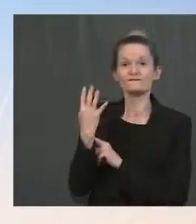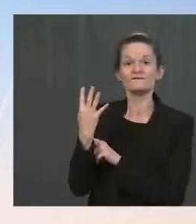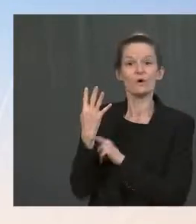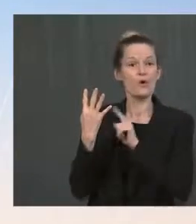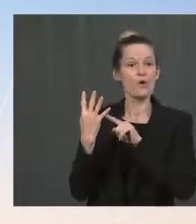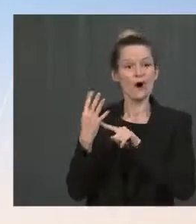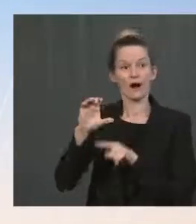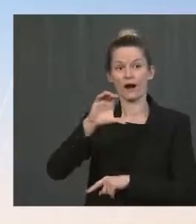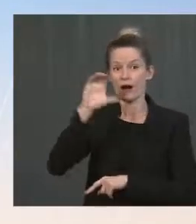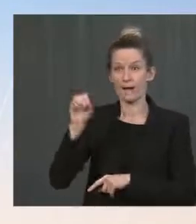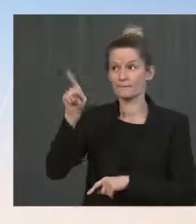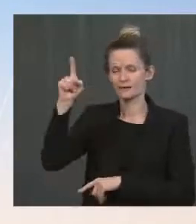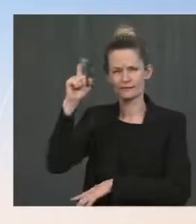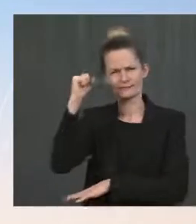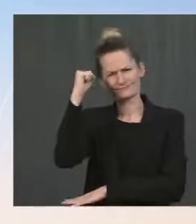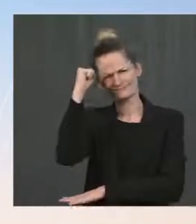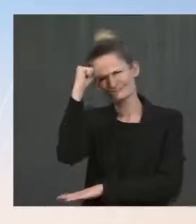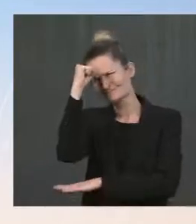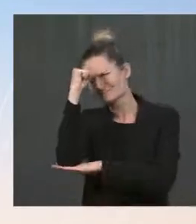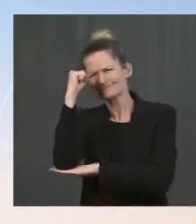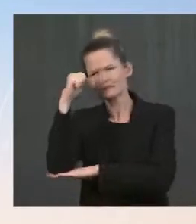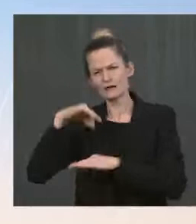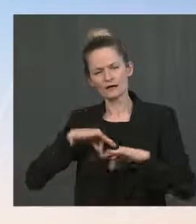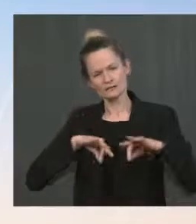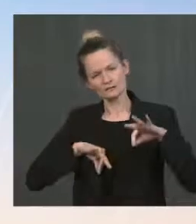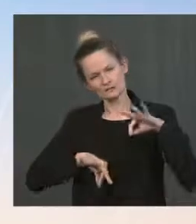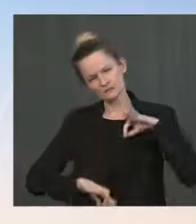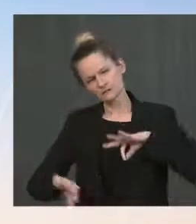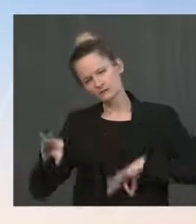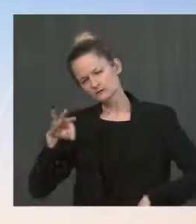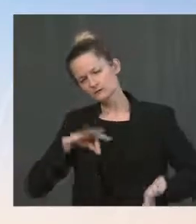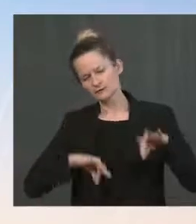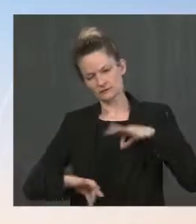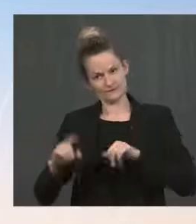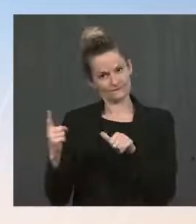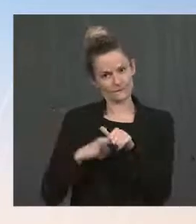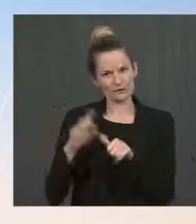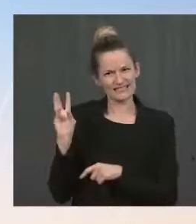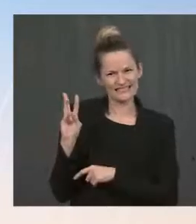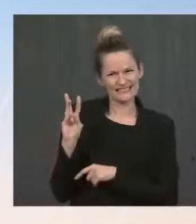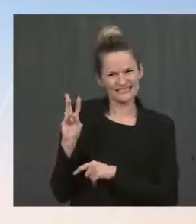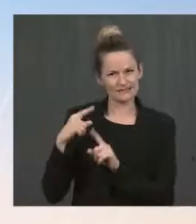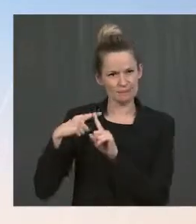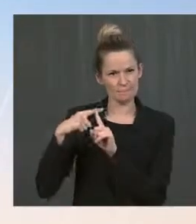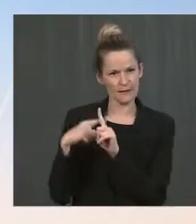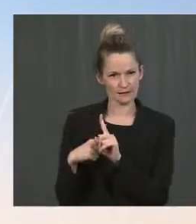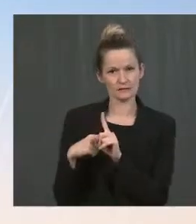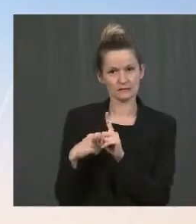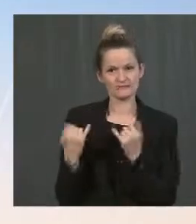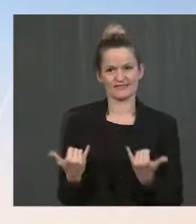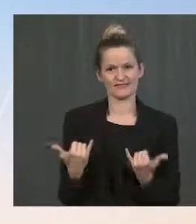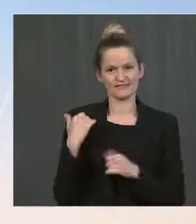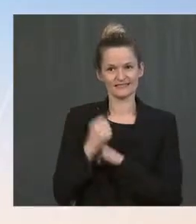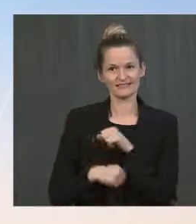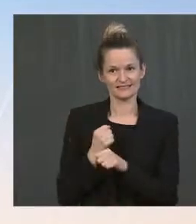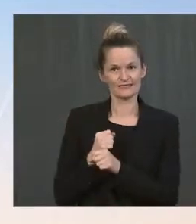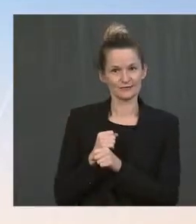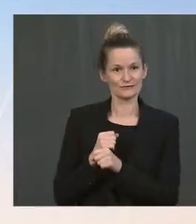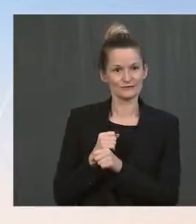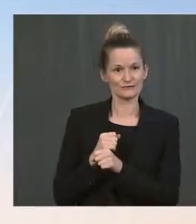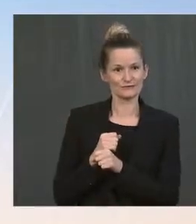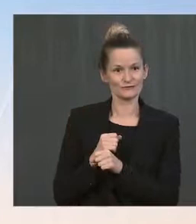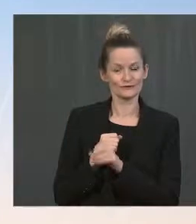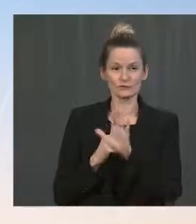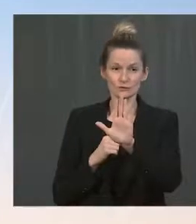half of this year, and that has coincided with a period where we've seen disproportionate increase in prices